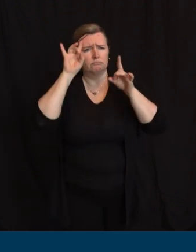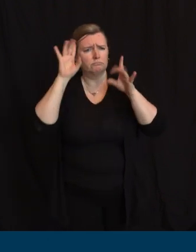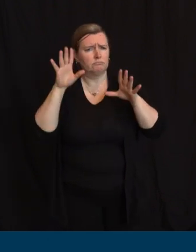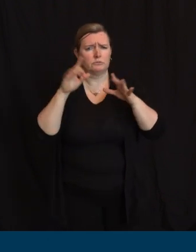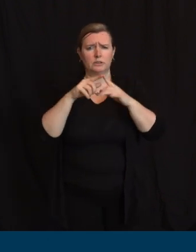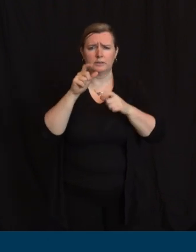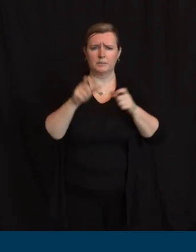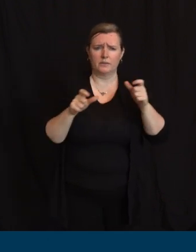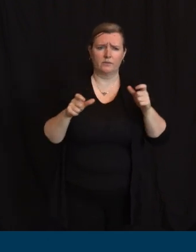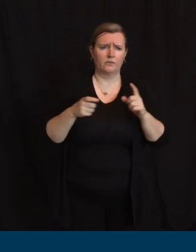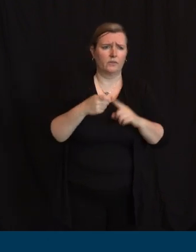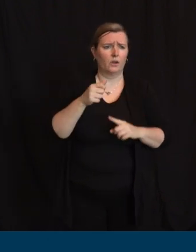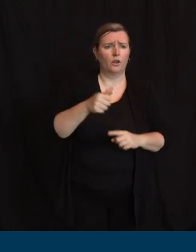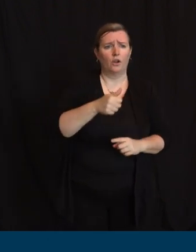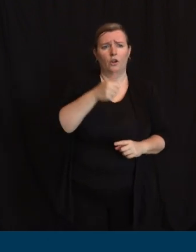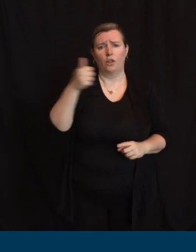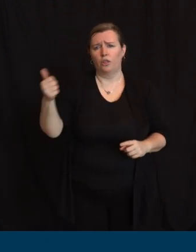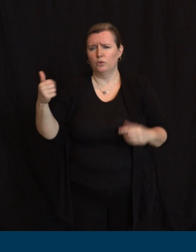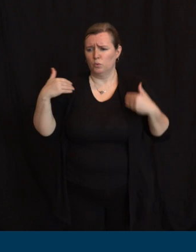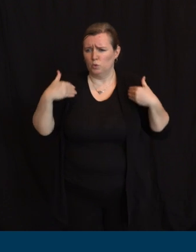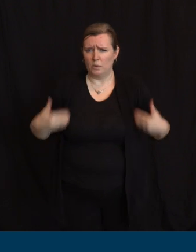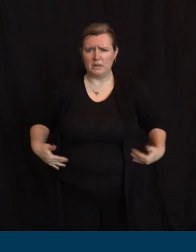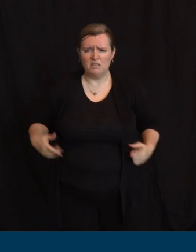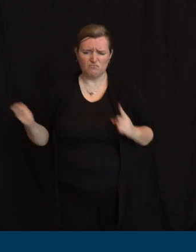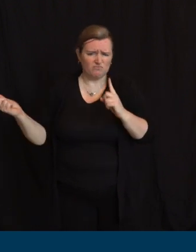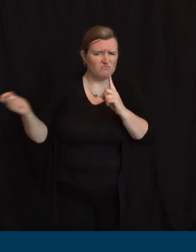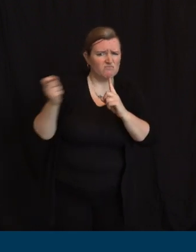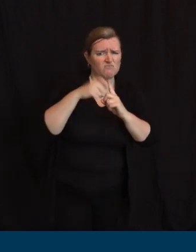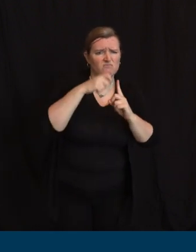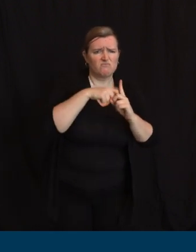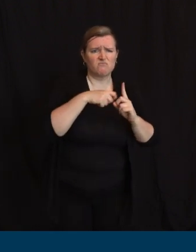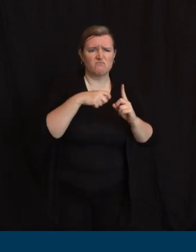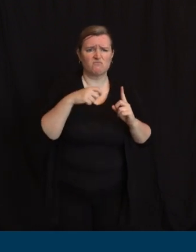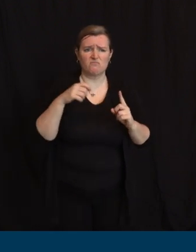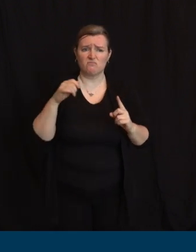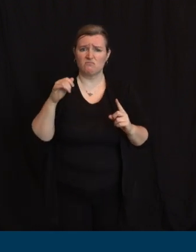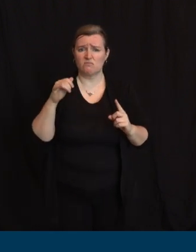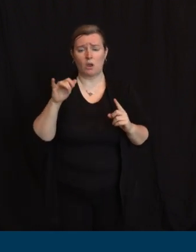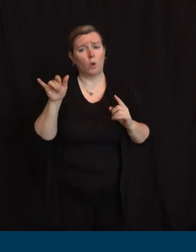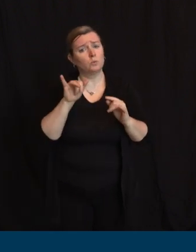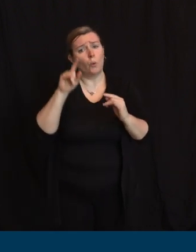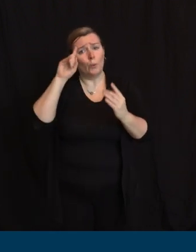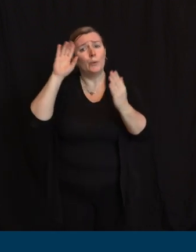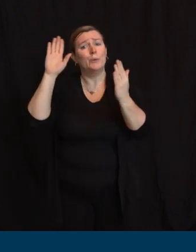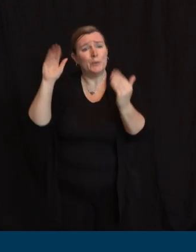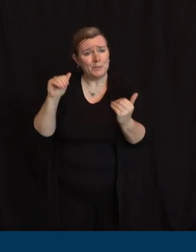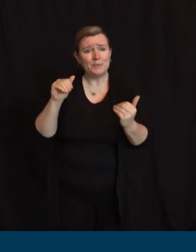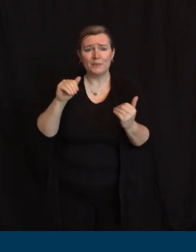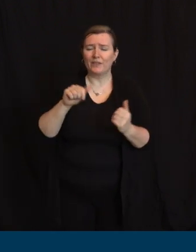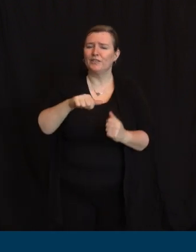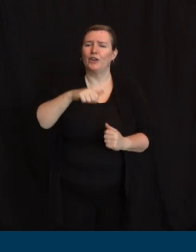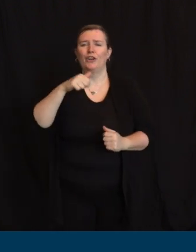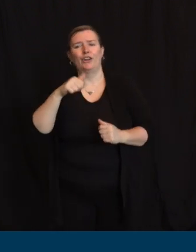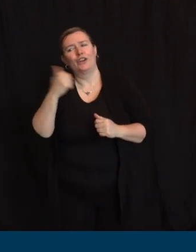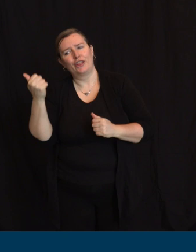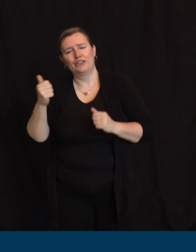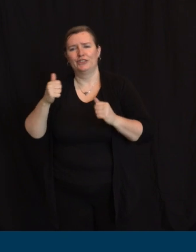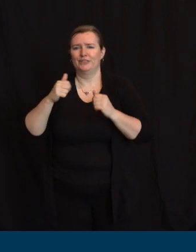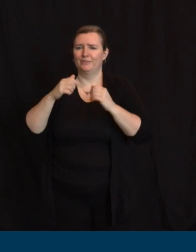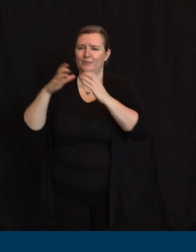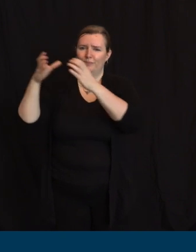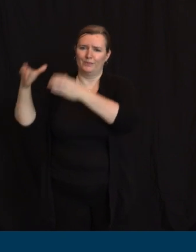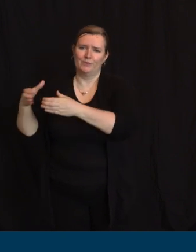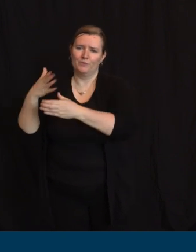other human beings, hope too can be given to one only by other human